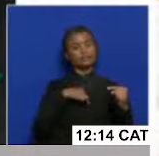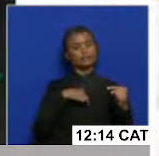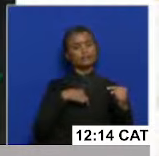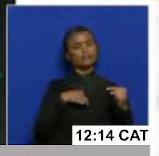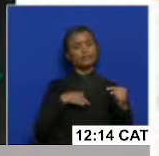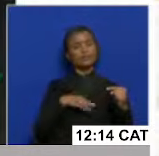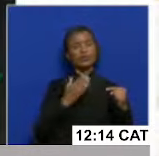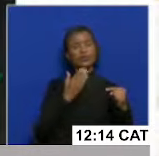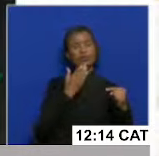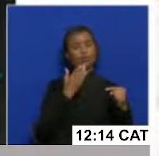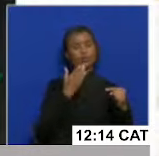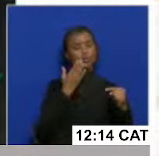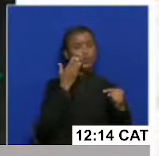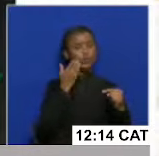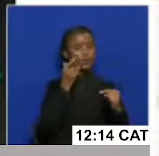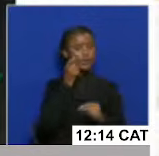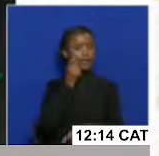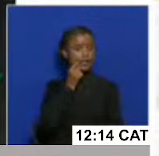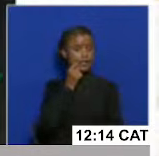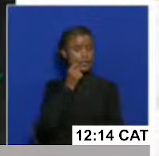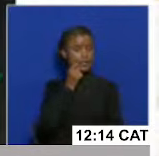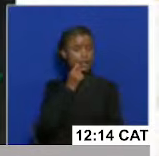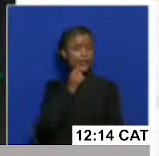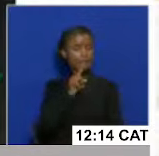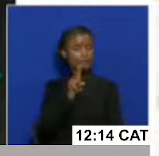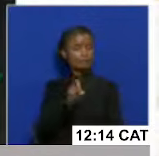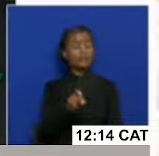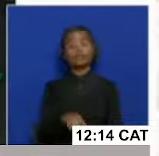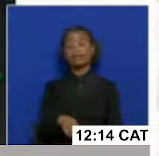The owner of the stones.